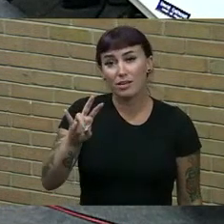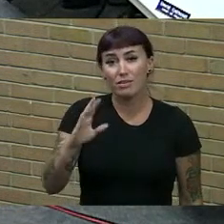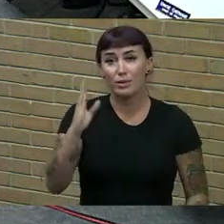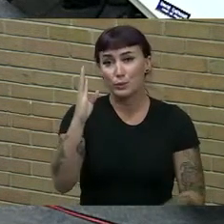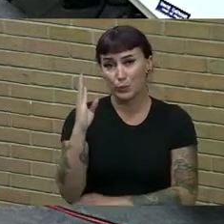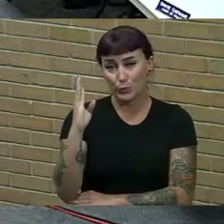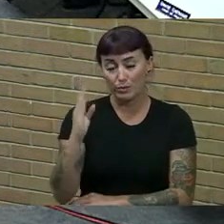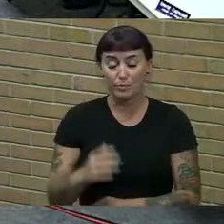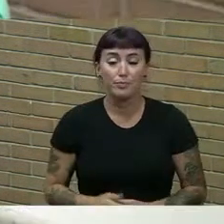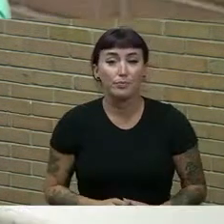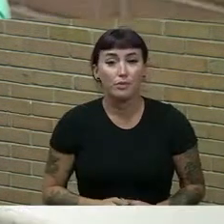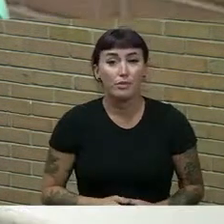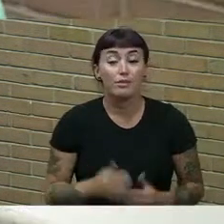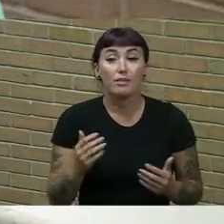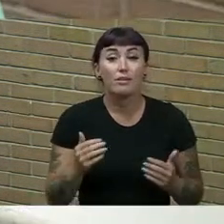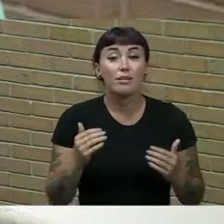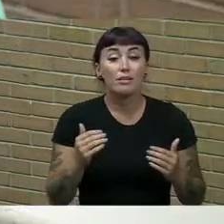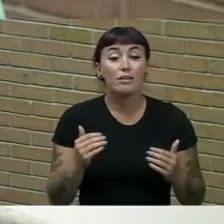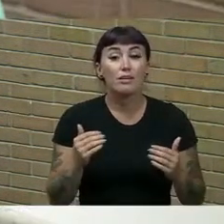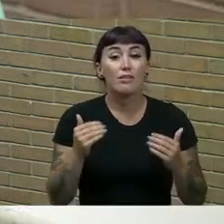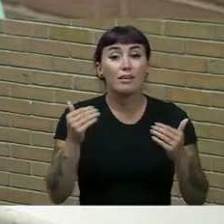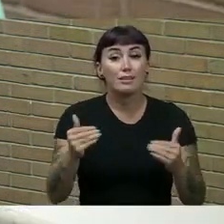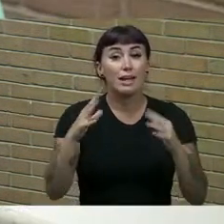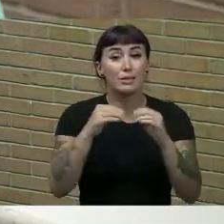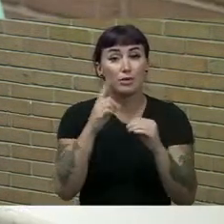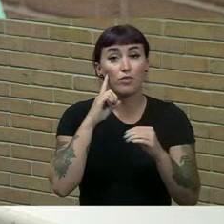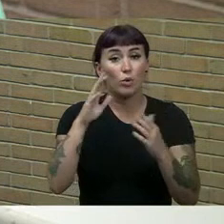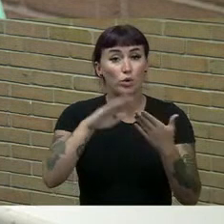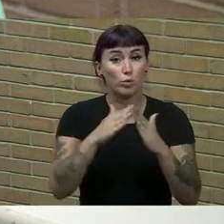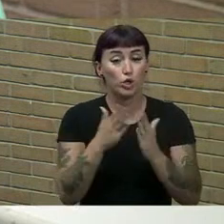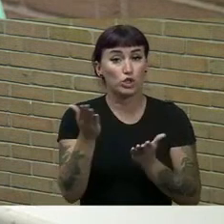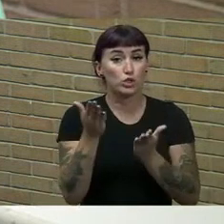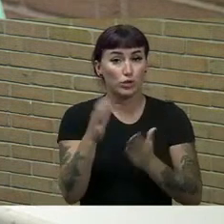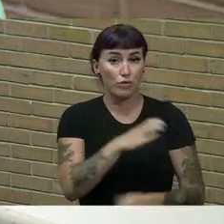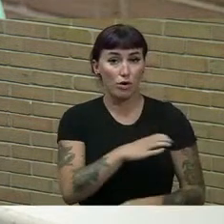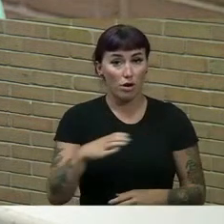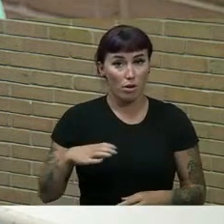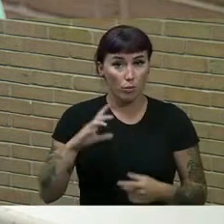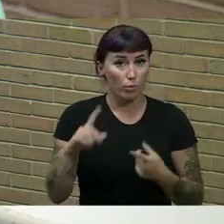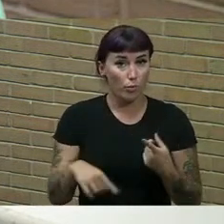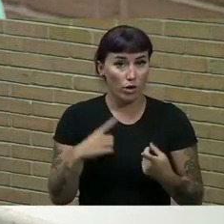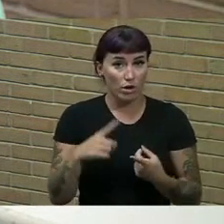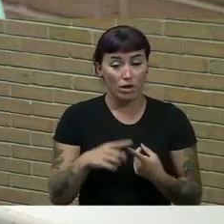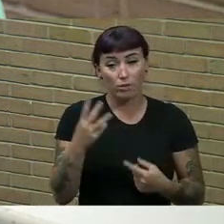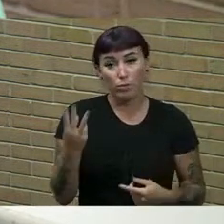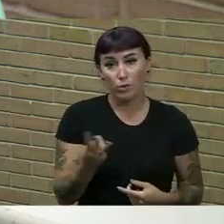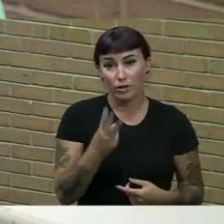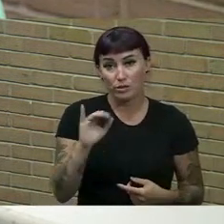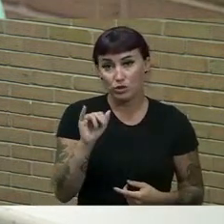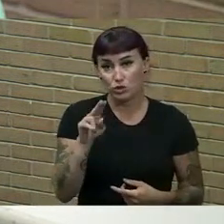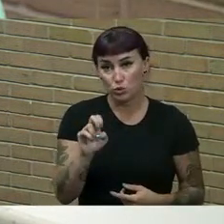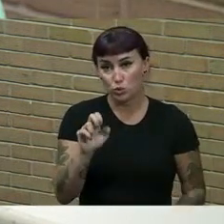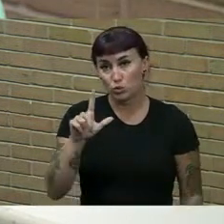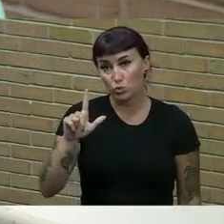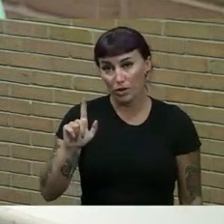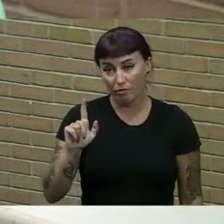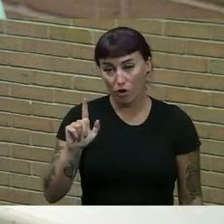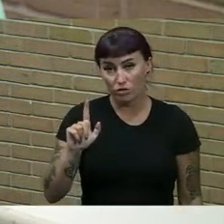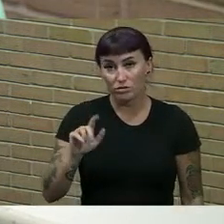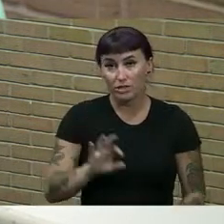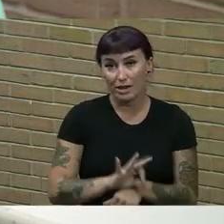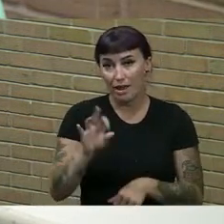noon. The next meeting of the Community Services Committee will be on Wednesday, June 21st